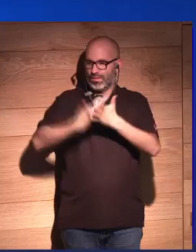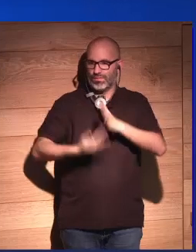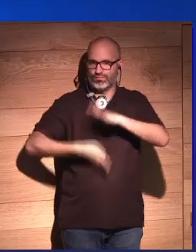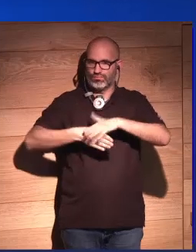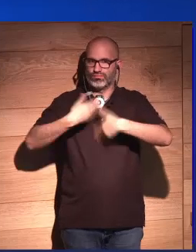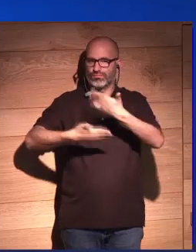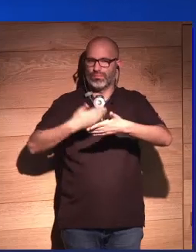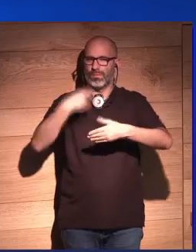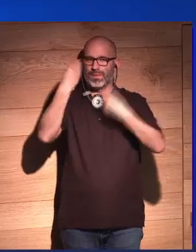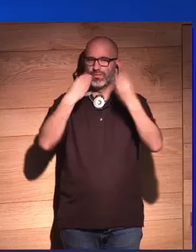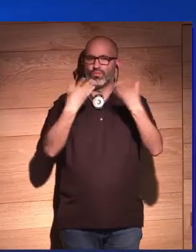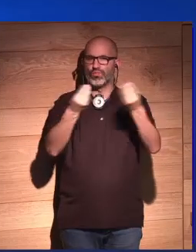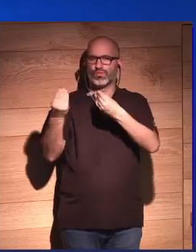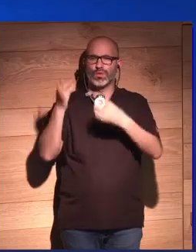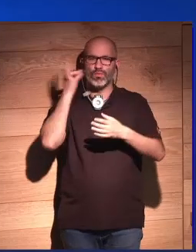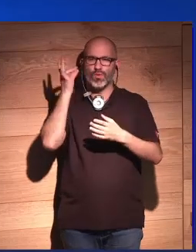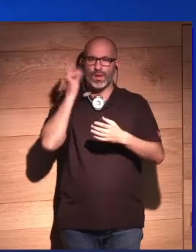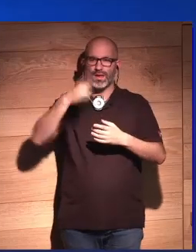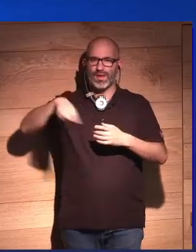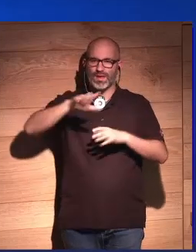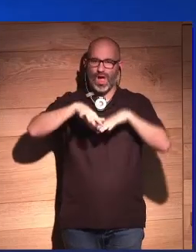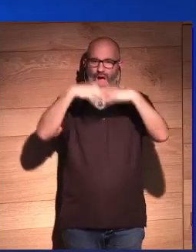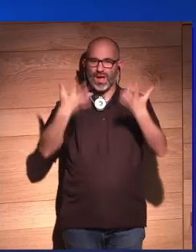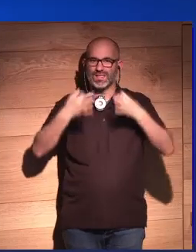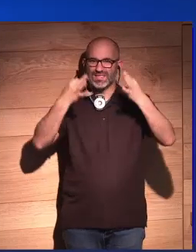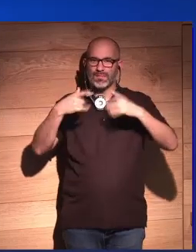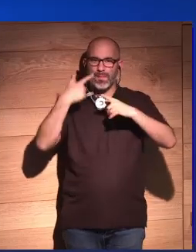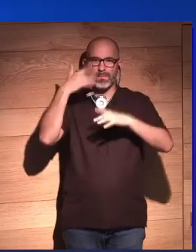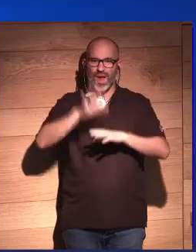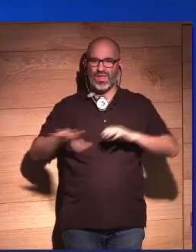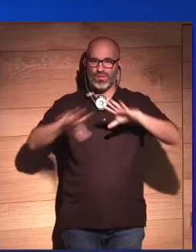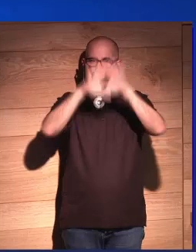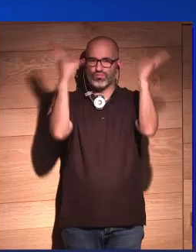themselves in a very organic place of looking for a pivot in their life.